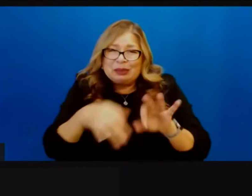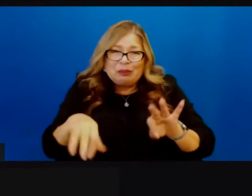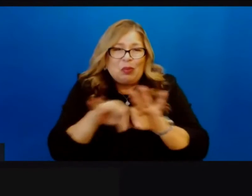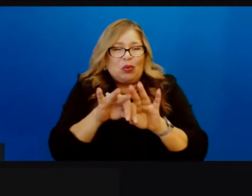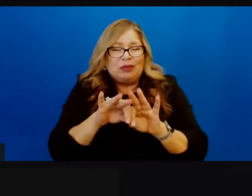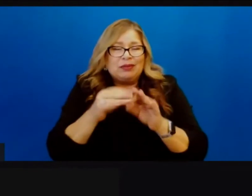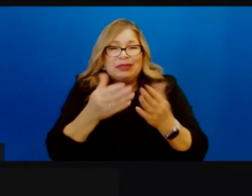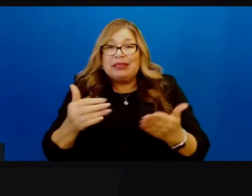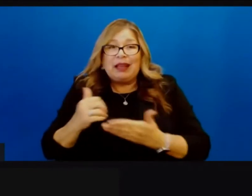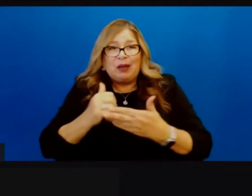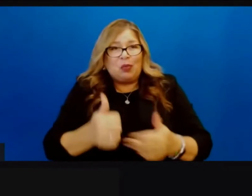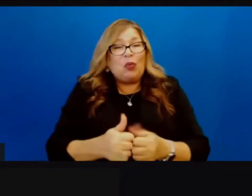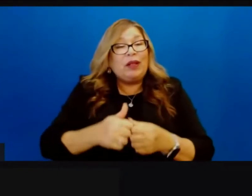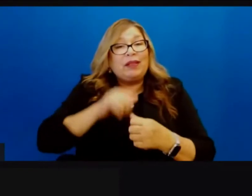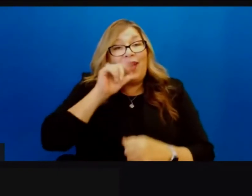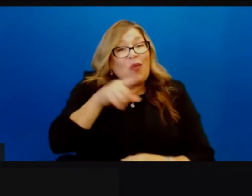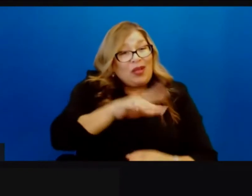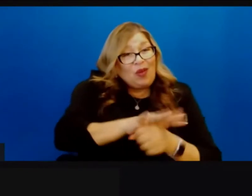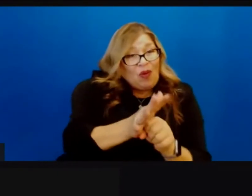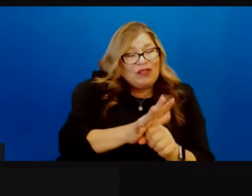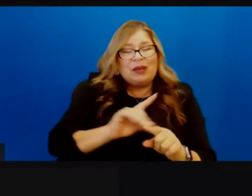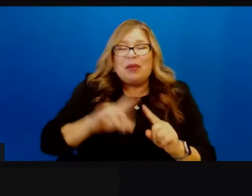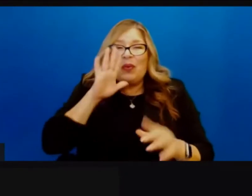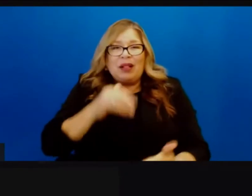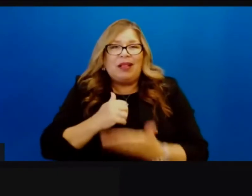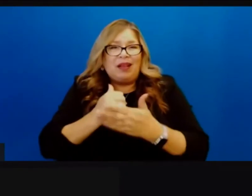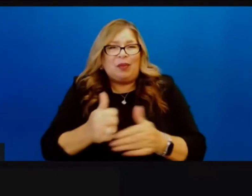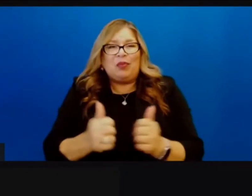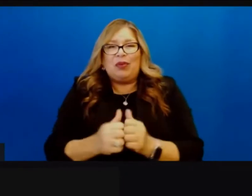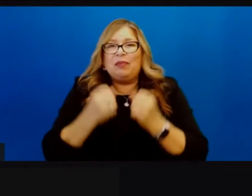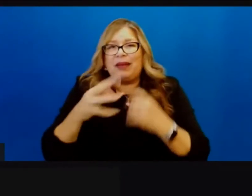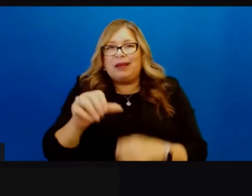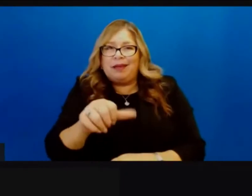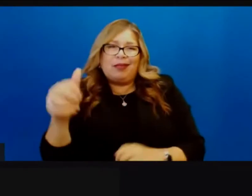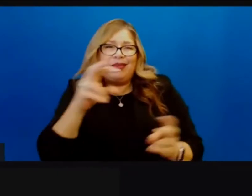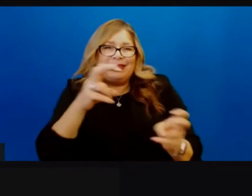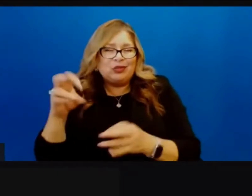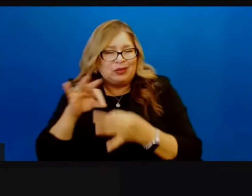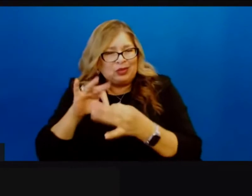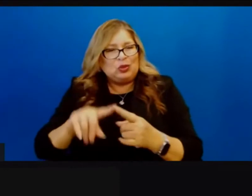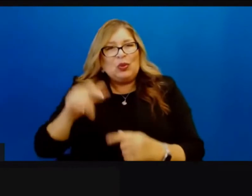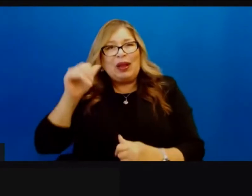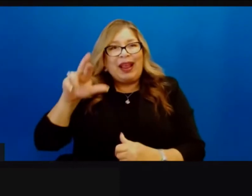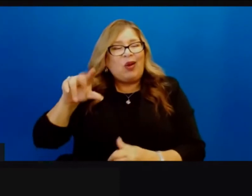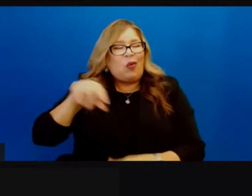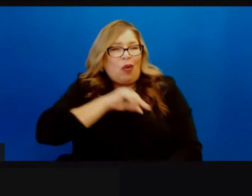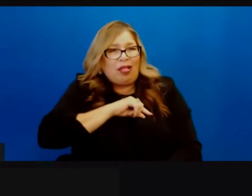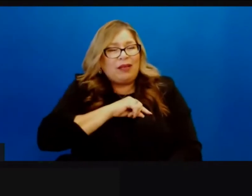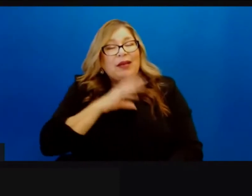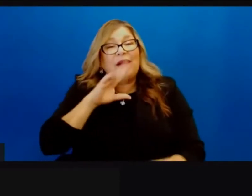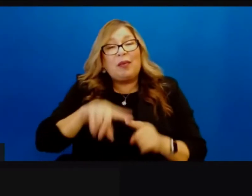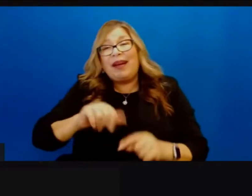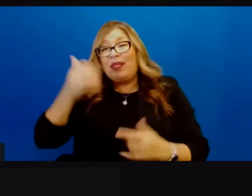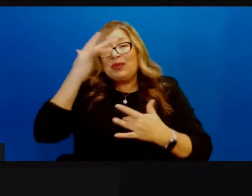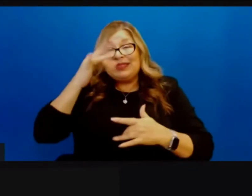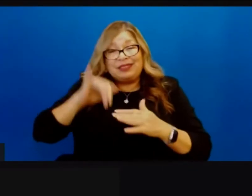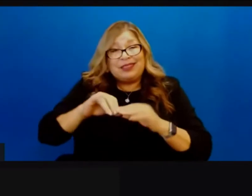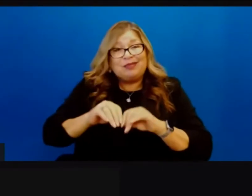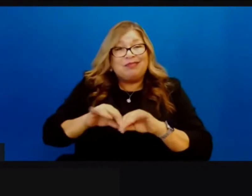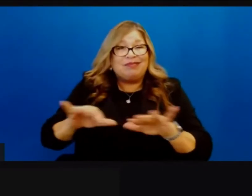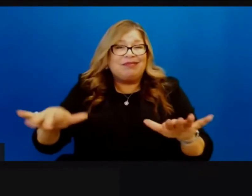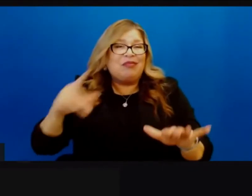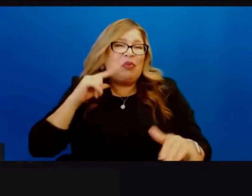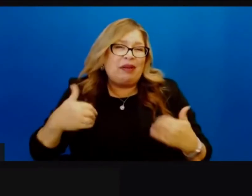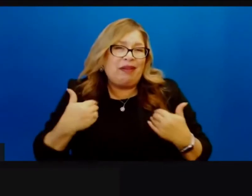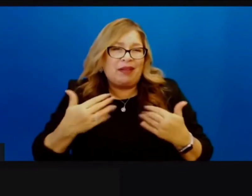COVID, but are going to help with so many other issues around air quality, other infectious diseases that are at risk for young